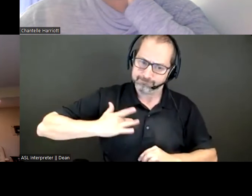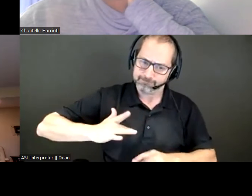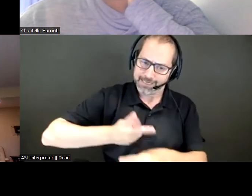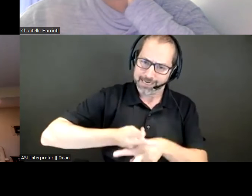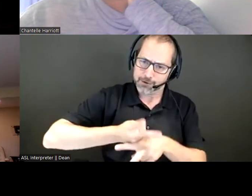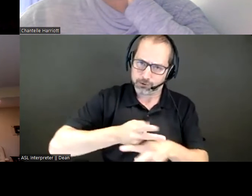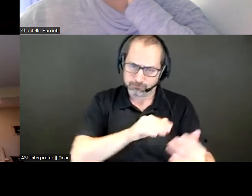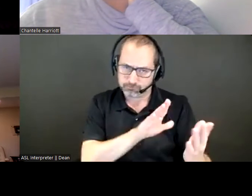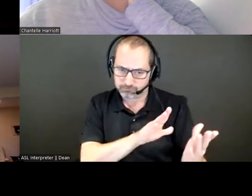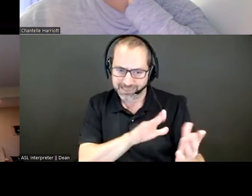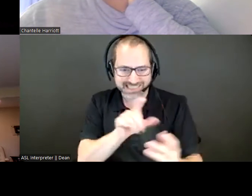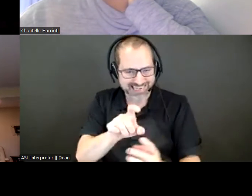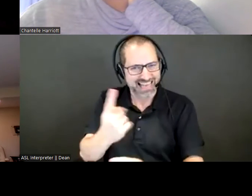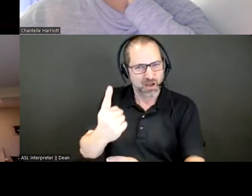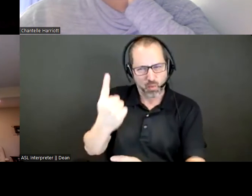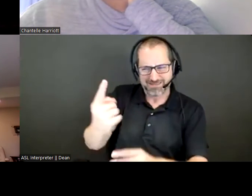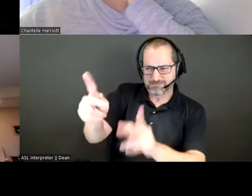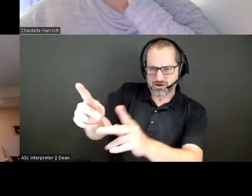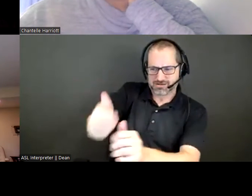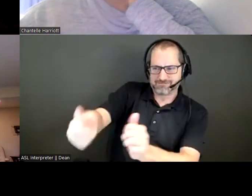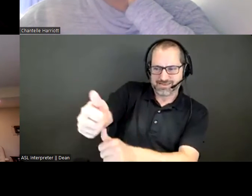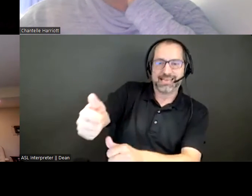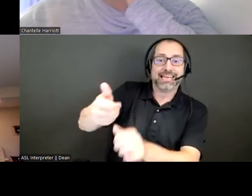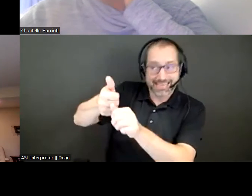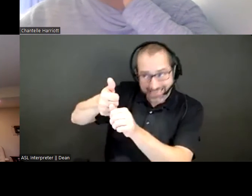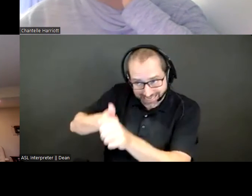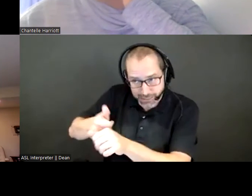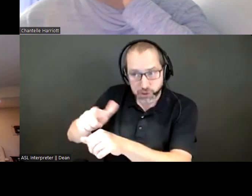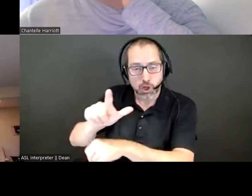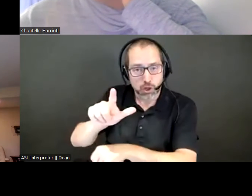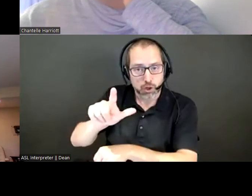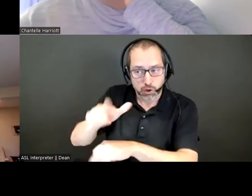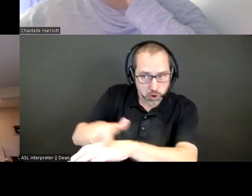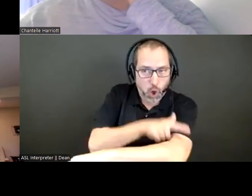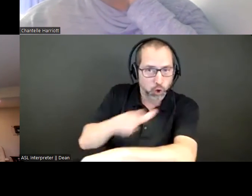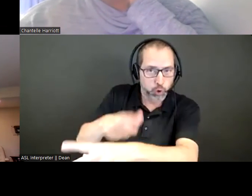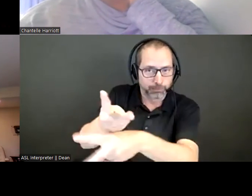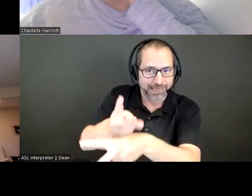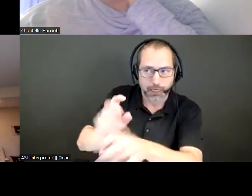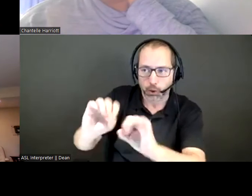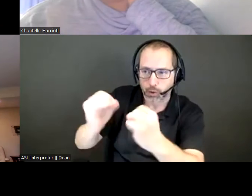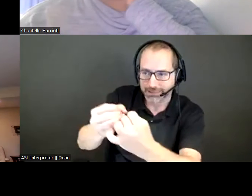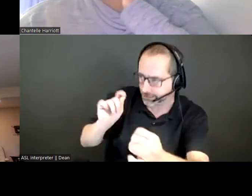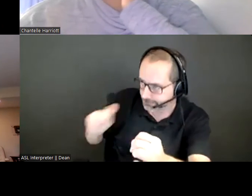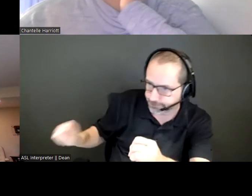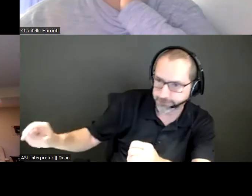that one specialized person in every single long-term care and other